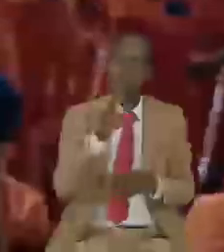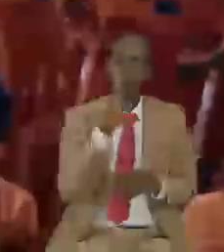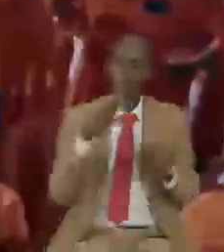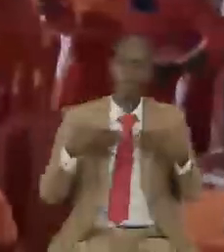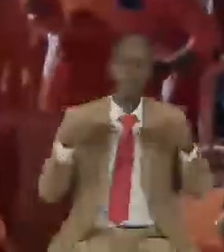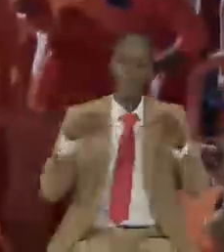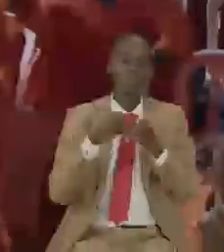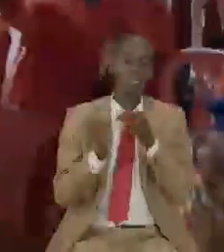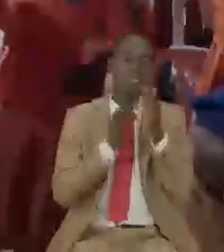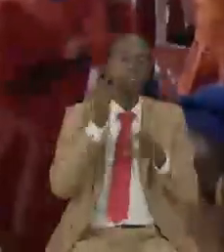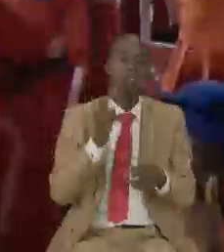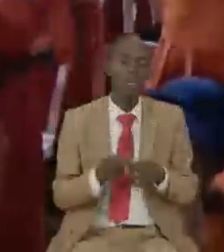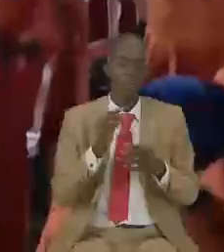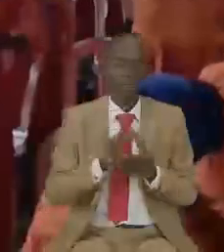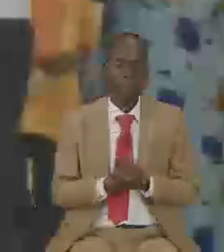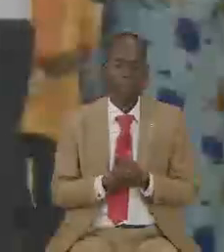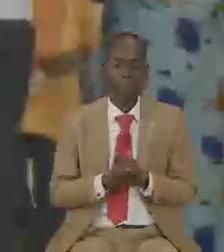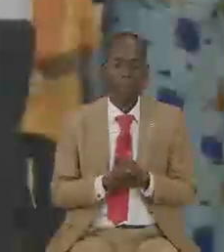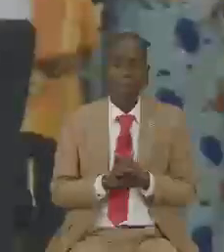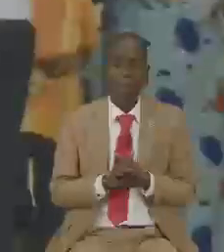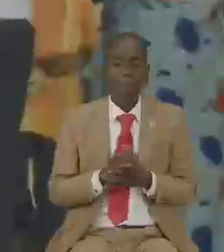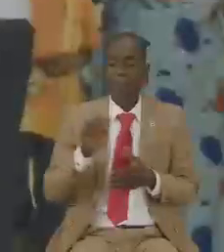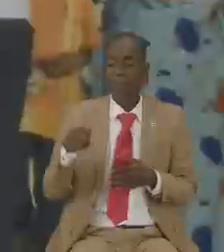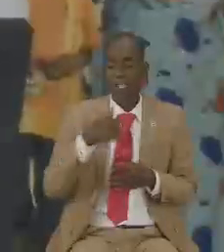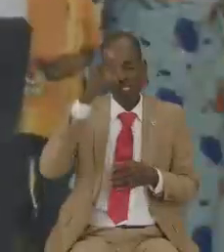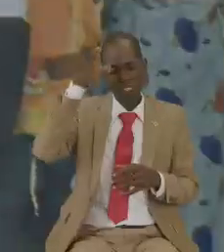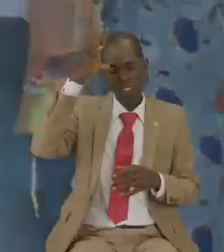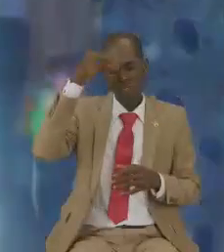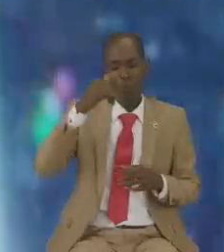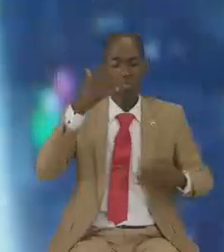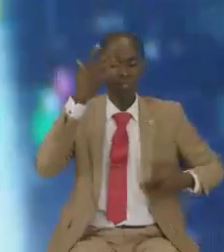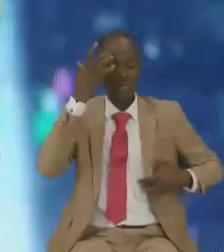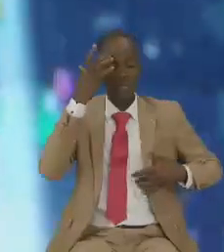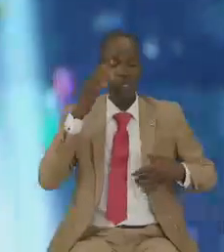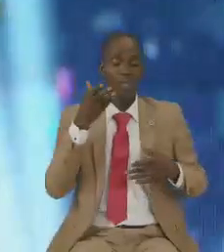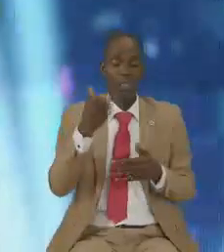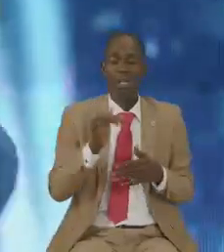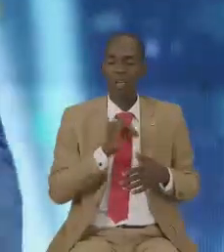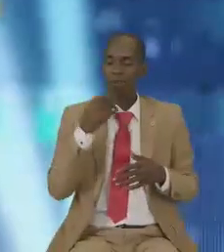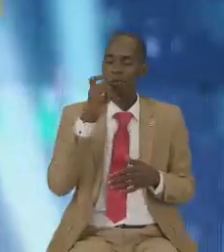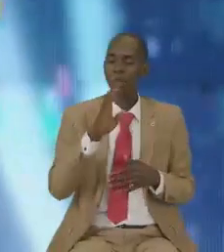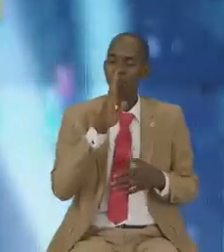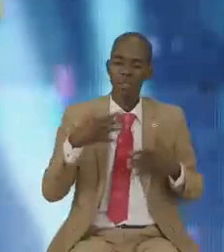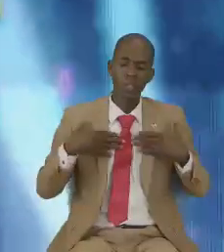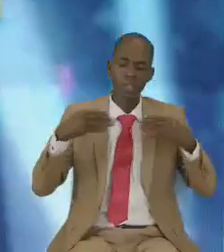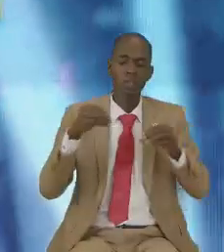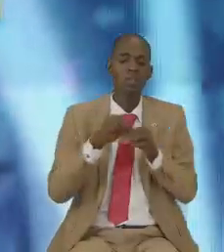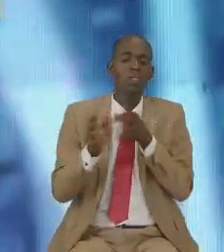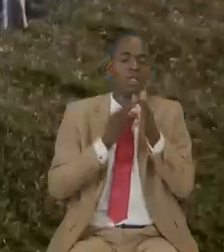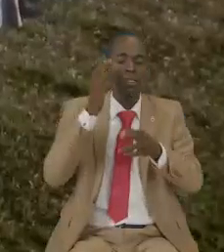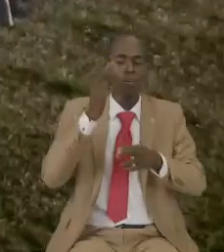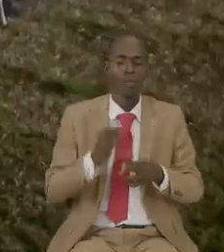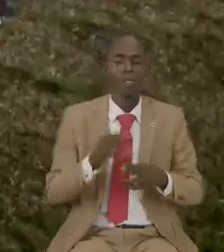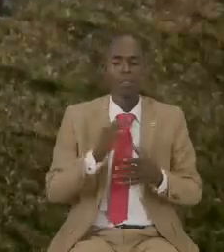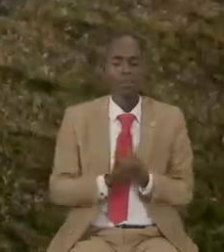in Jesus' name. Amen. Any incurable disease, I command you now, be healed in Jesus'